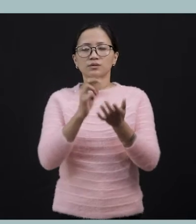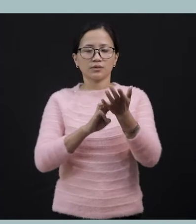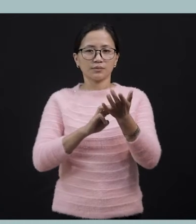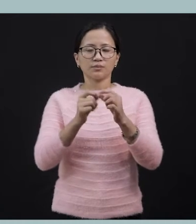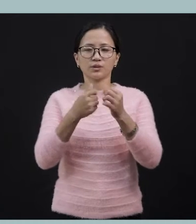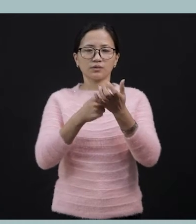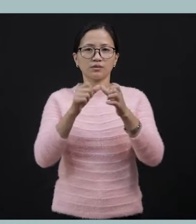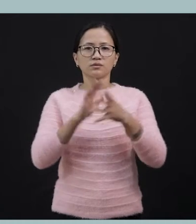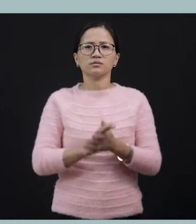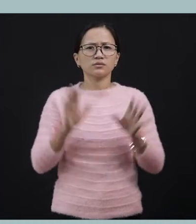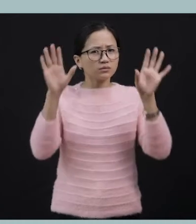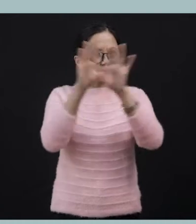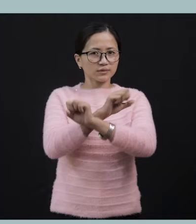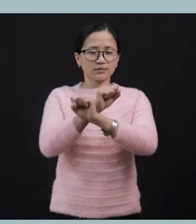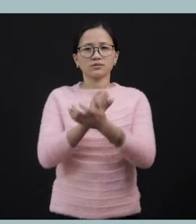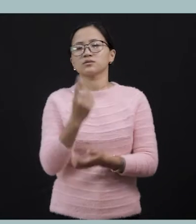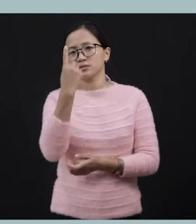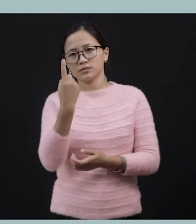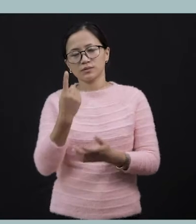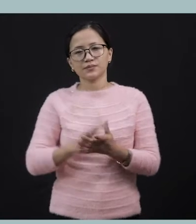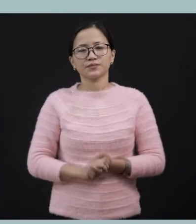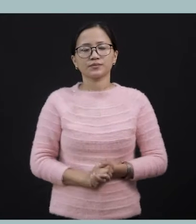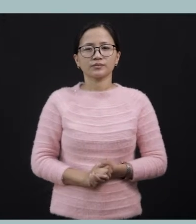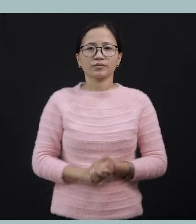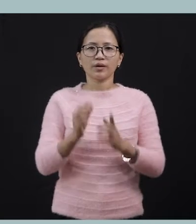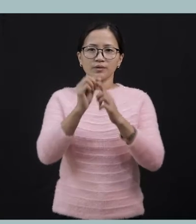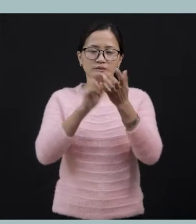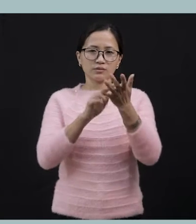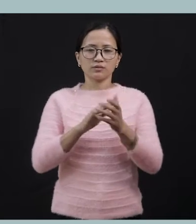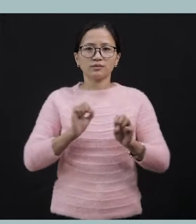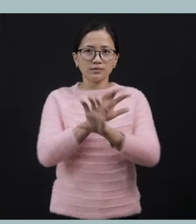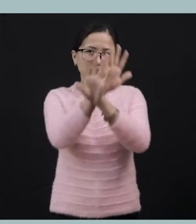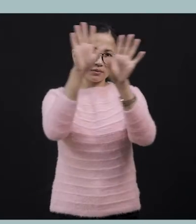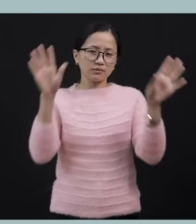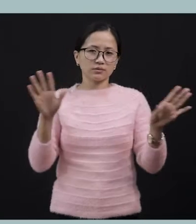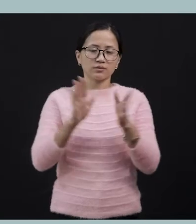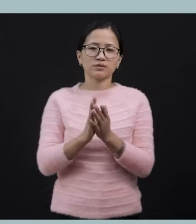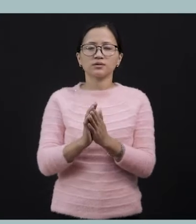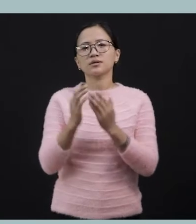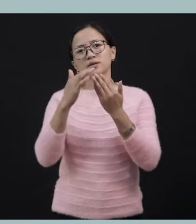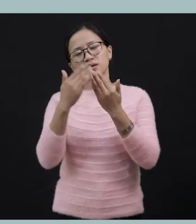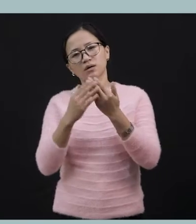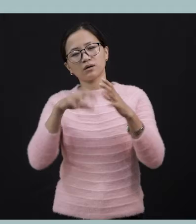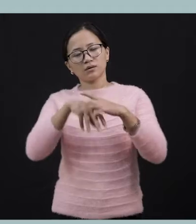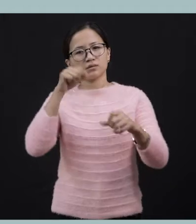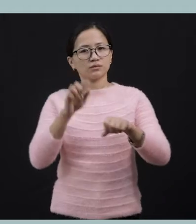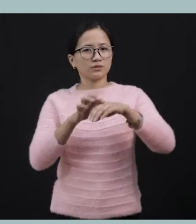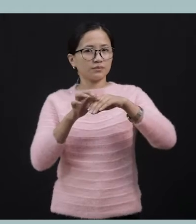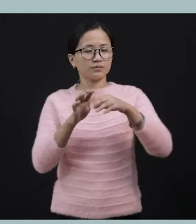which is also the darkest one, and penumbra is the light shaded outer part,